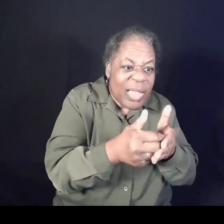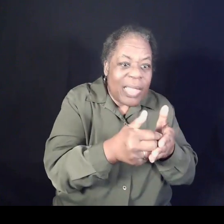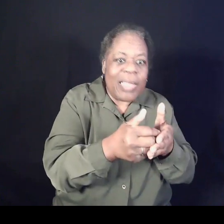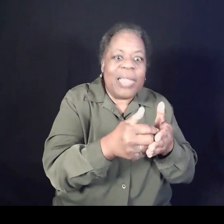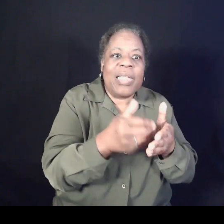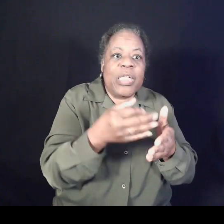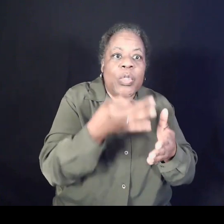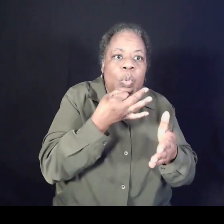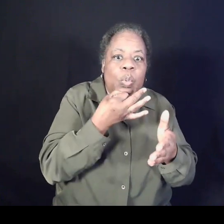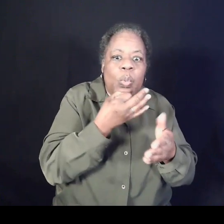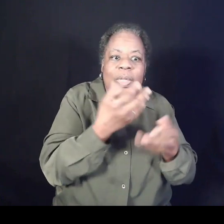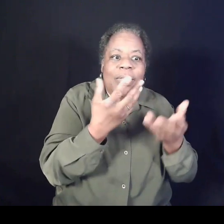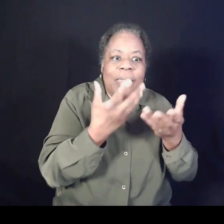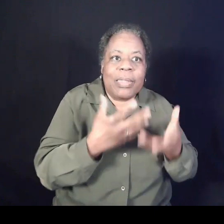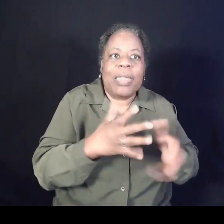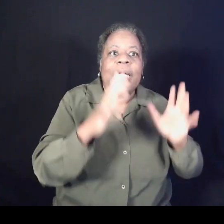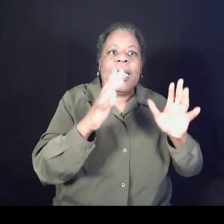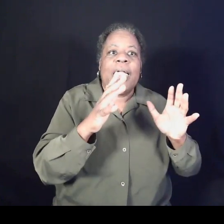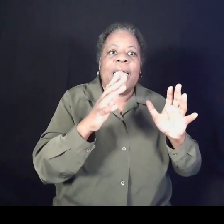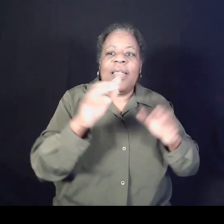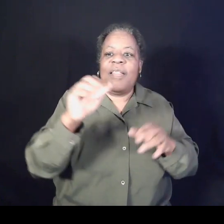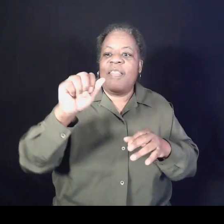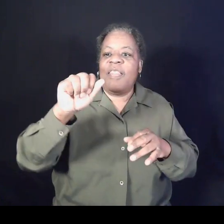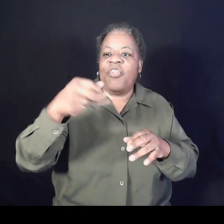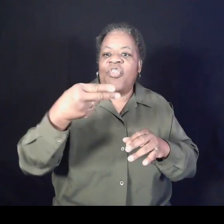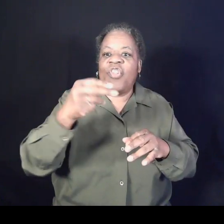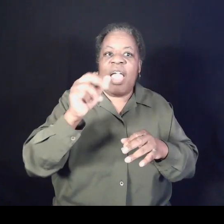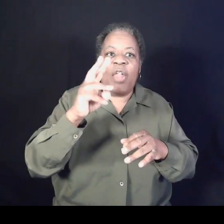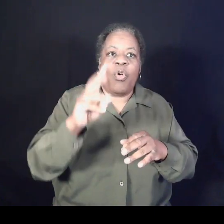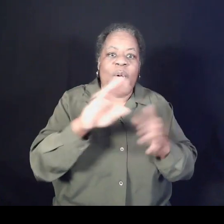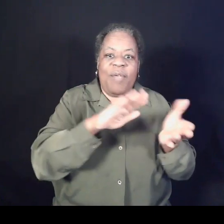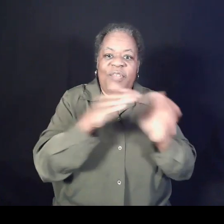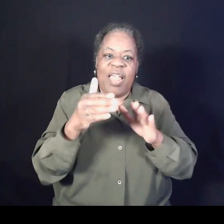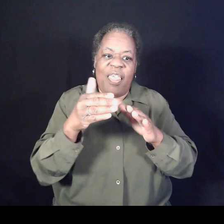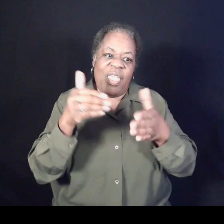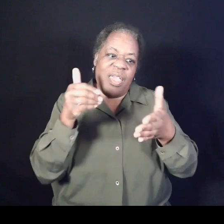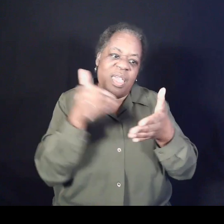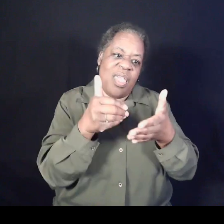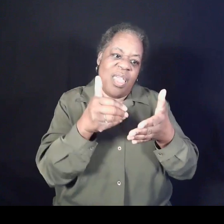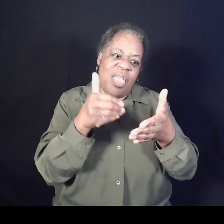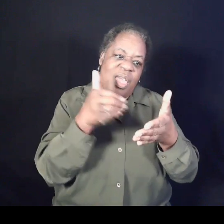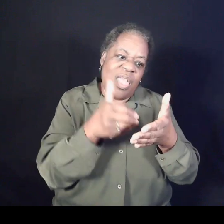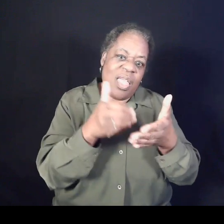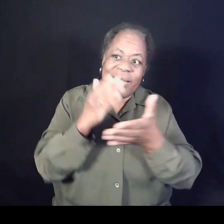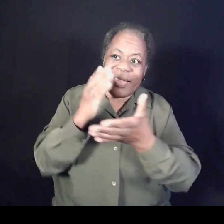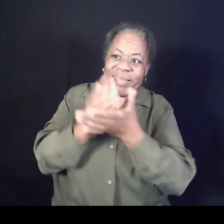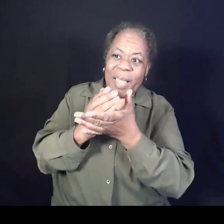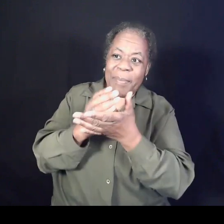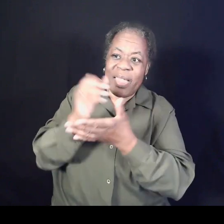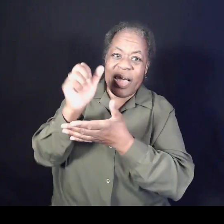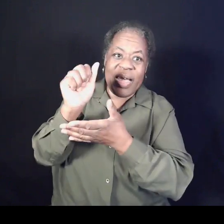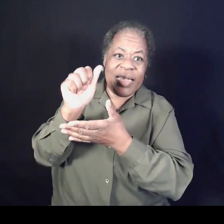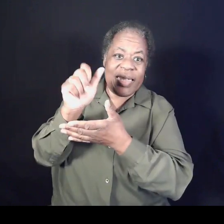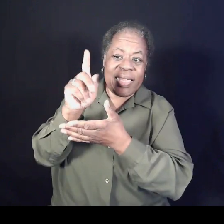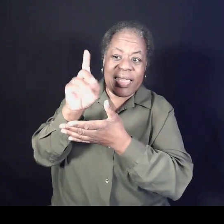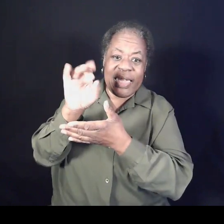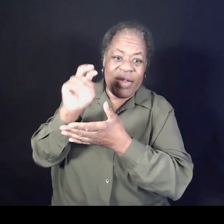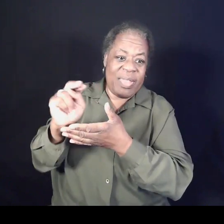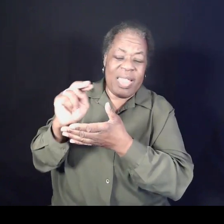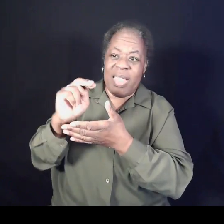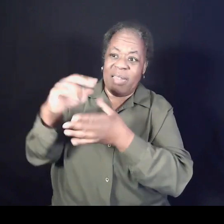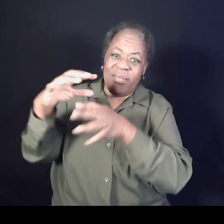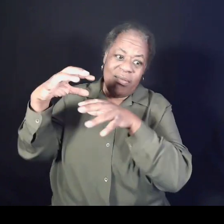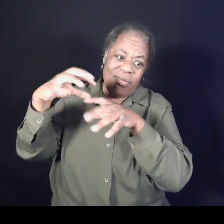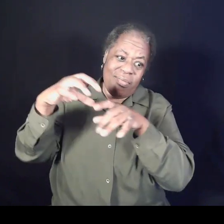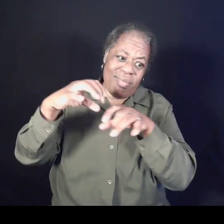end. As the shadow of death loomed over them, it looked like there was no stopping the Assyrian juggernaut and the conflict that